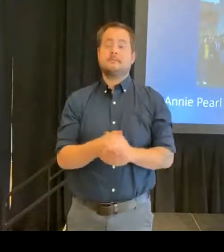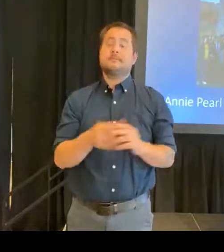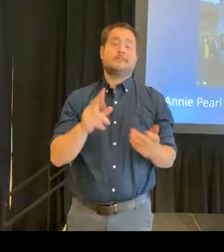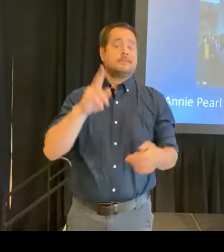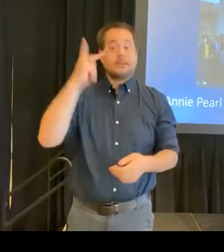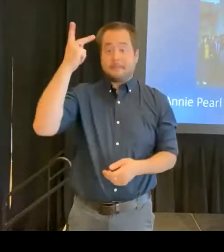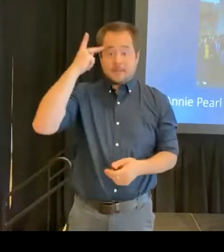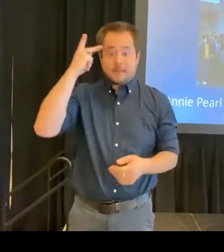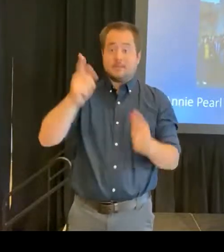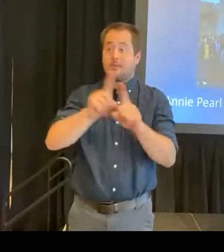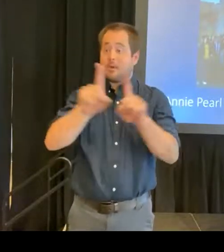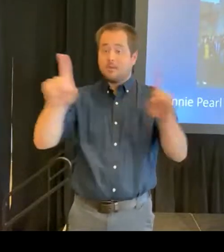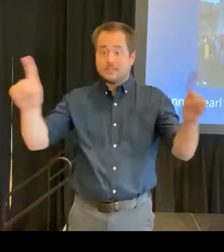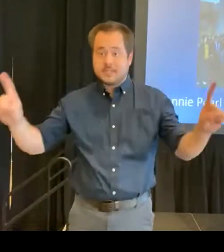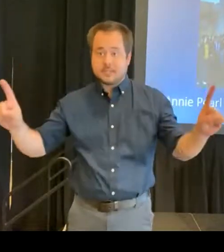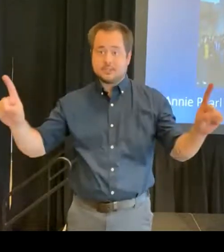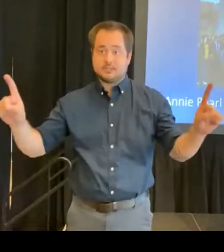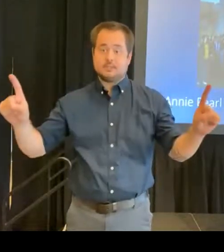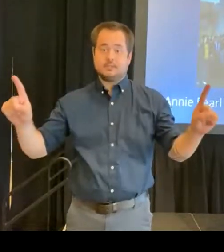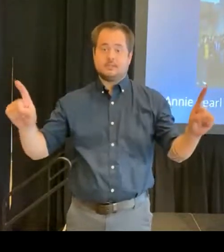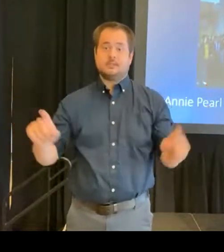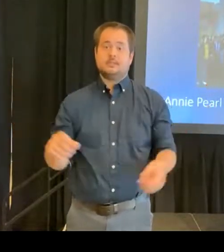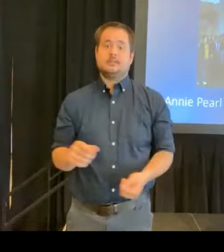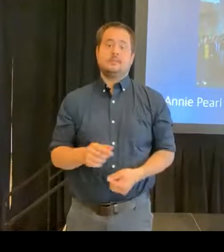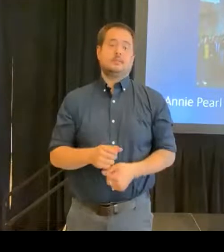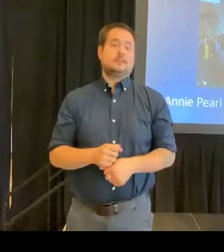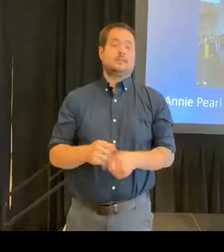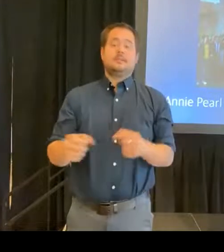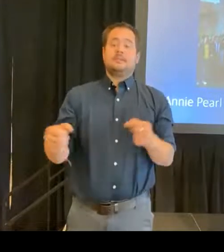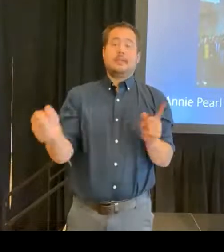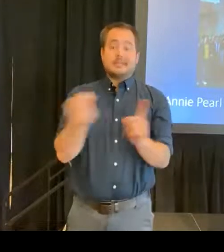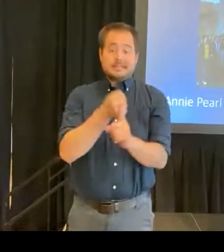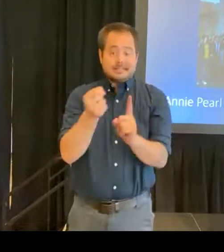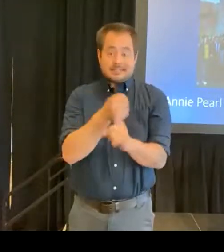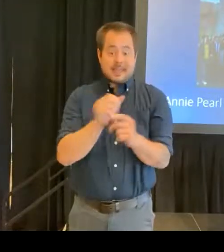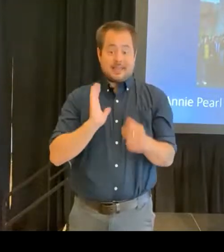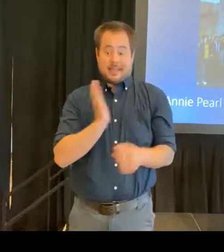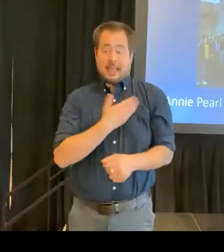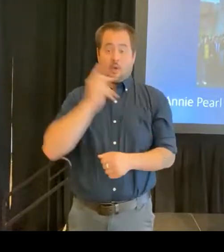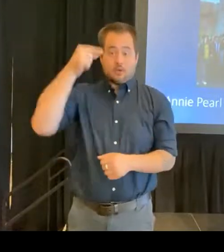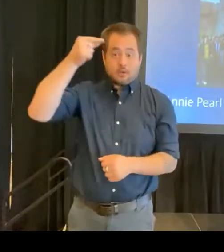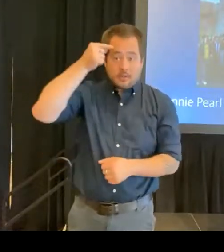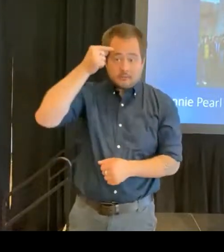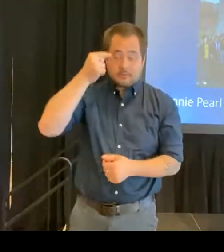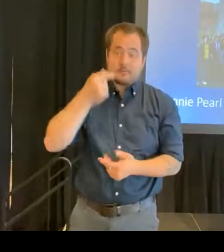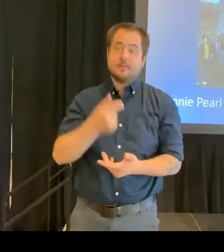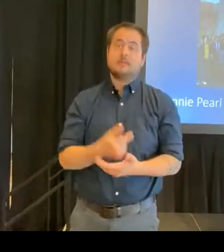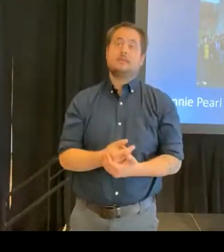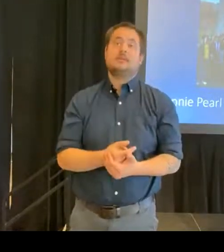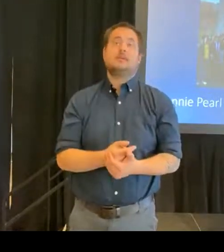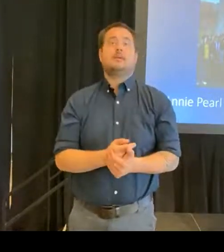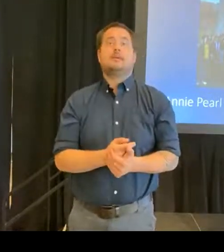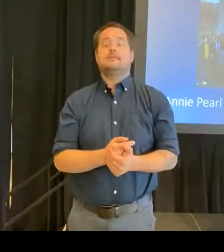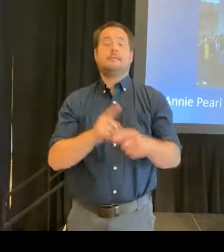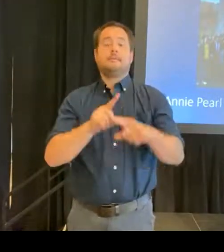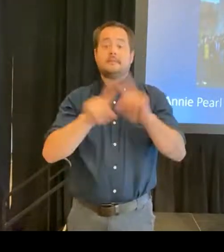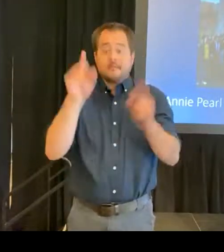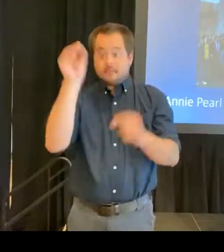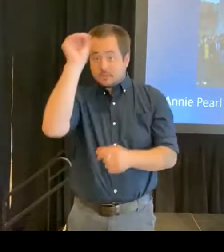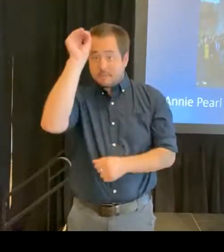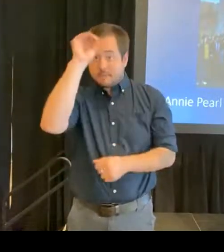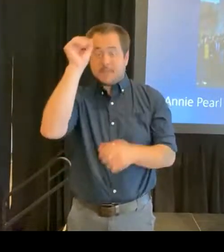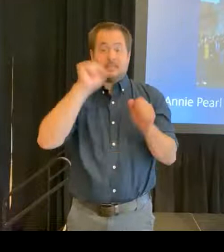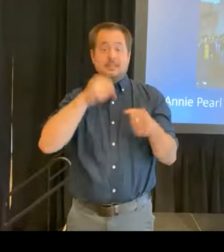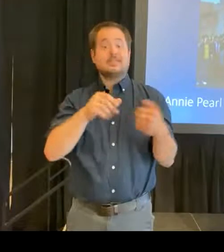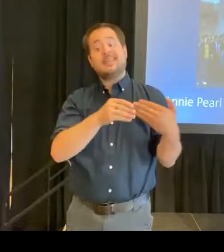polarization, the attack on the legitimacy of the government, the differences of opinion that can